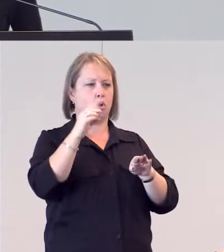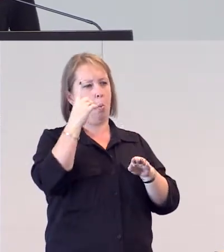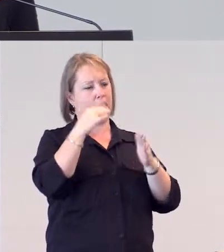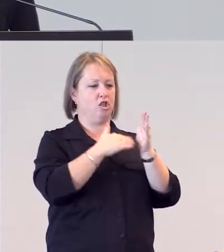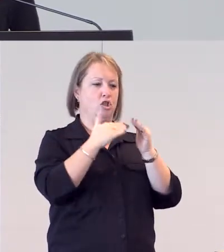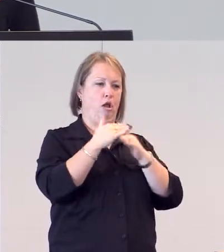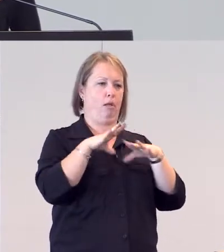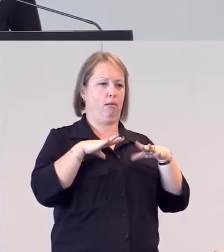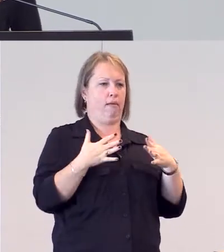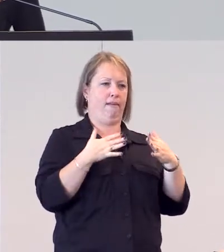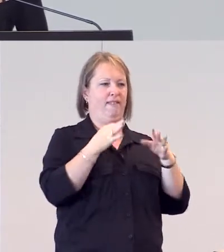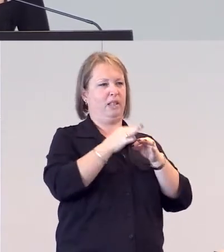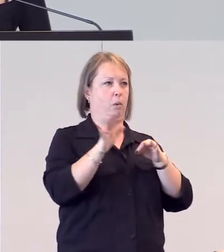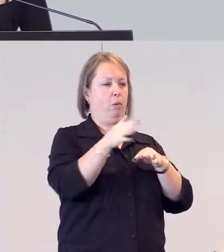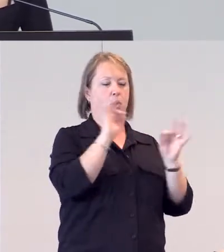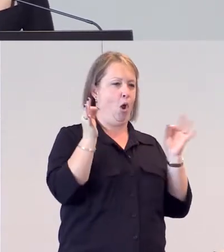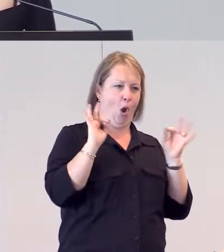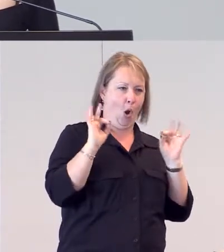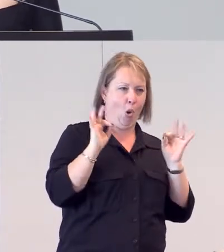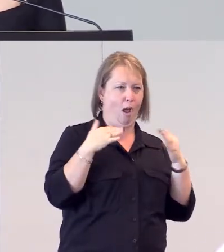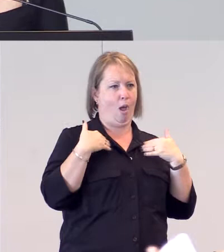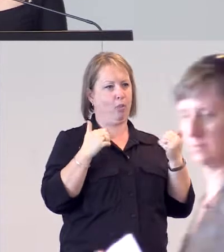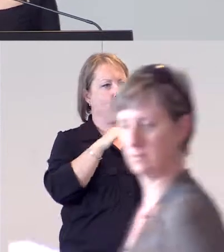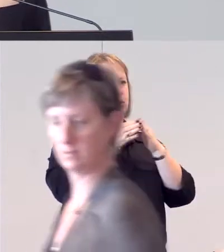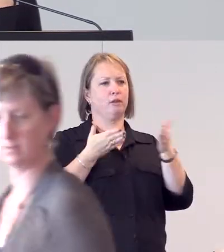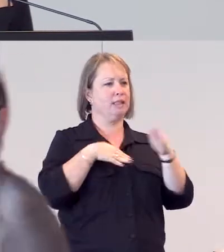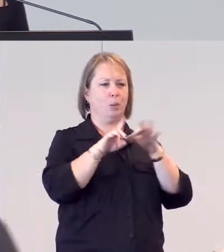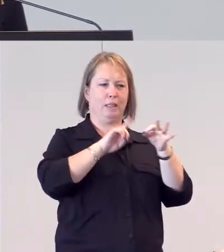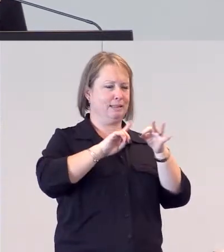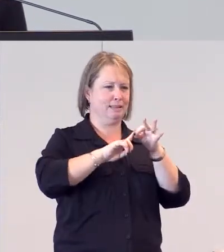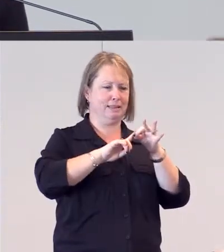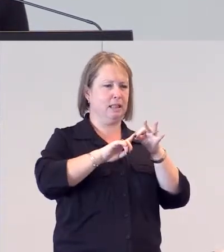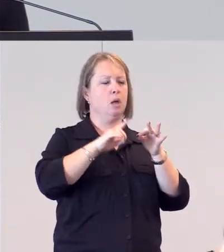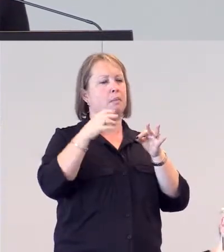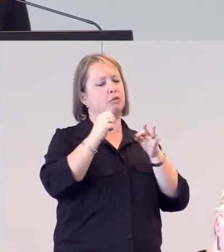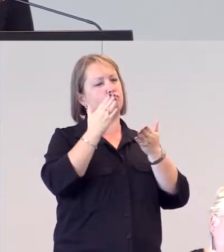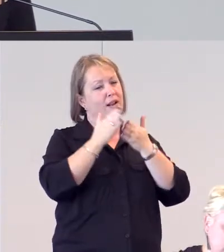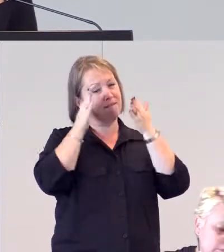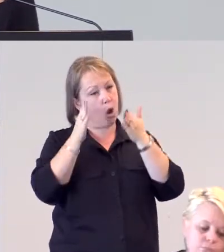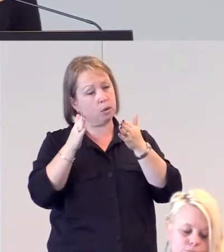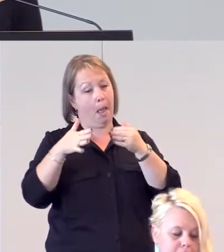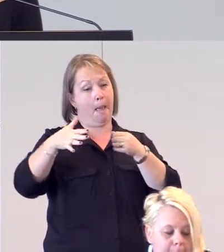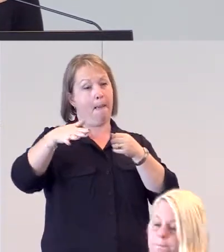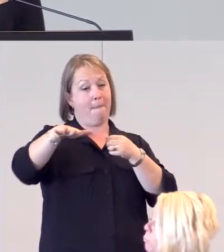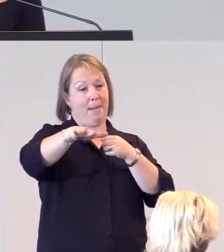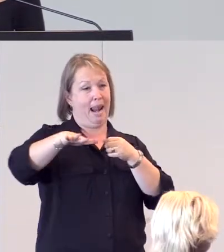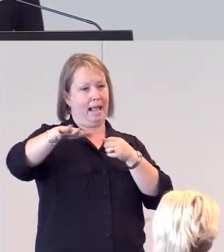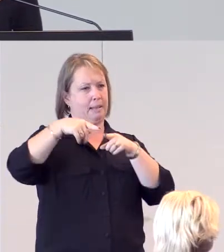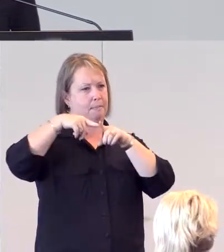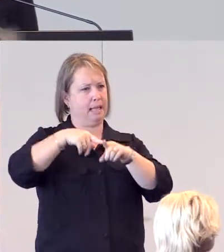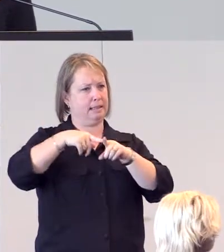workforce solutions for health and community services in Queensland, and to really, we need to get a focus on place-based approaches